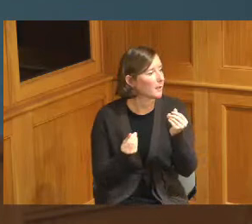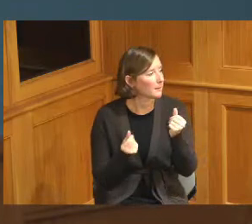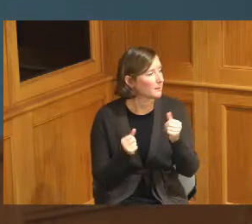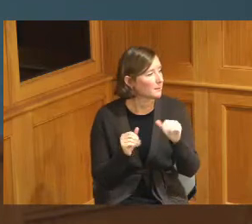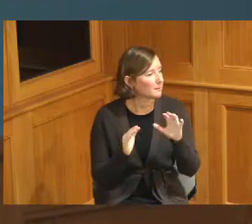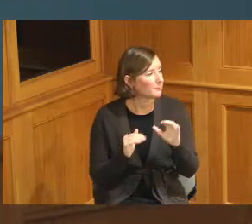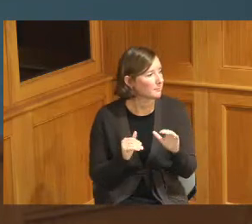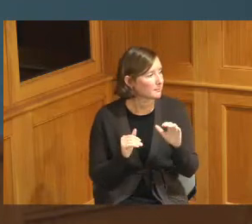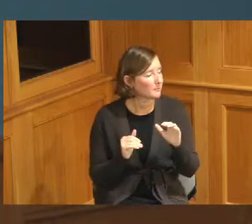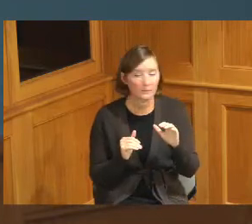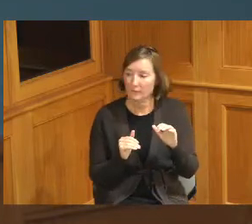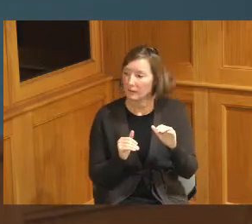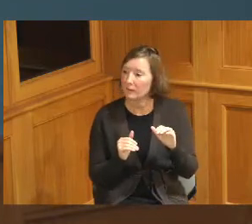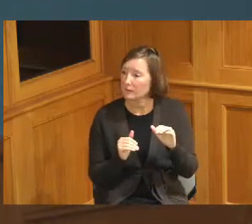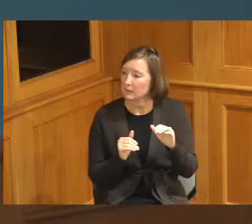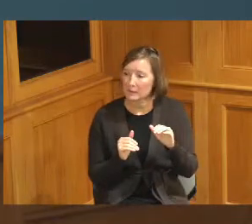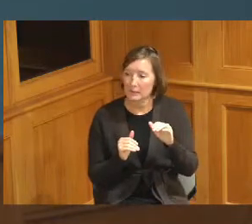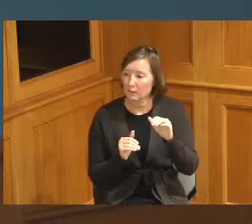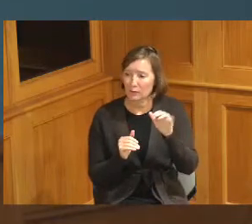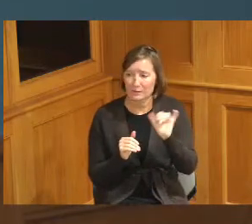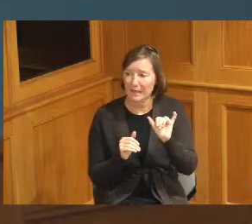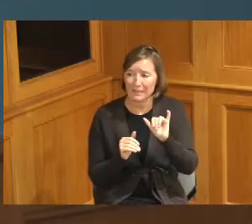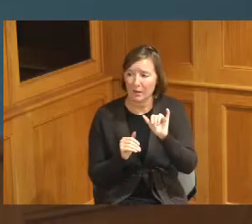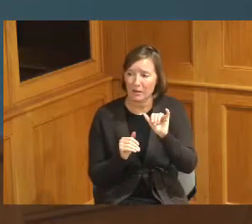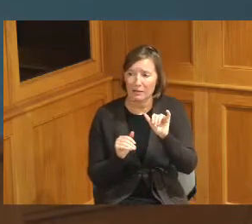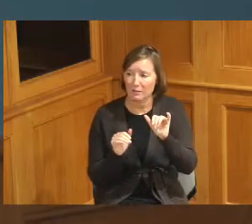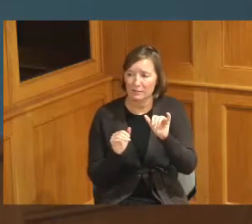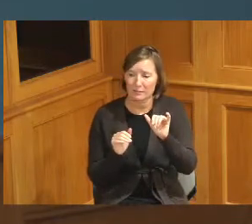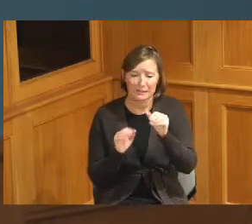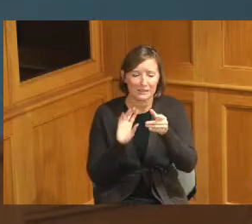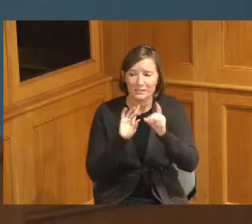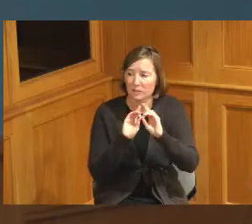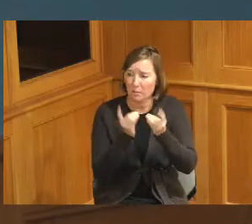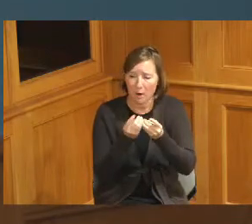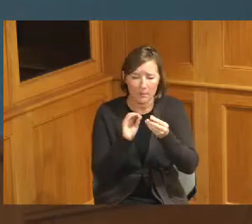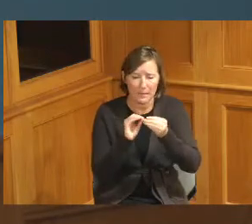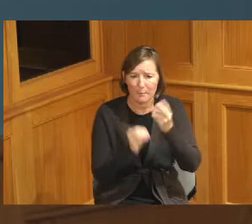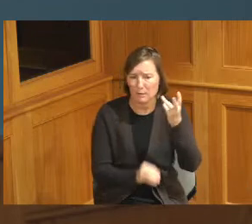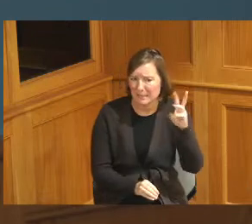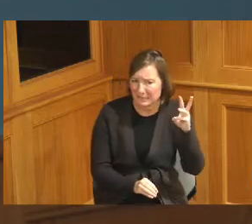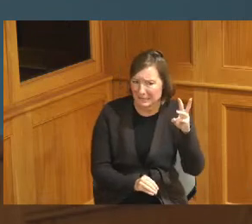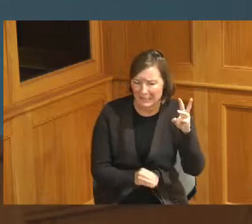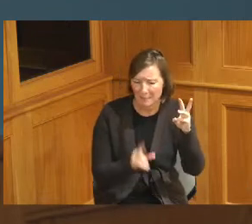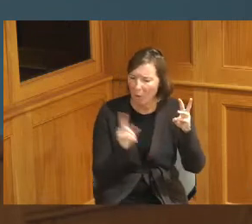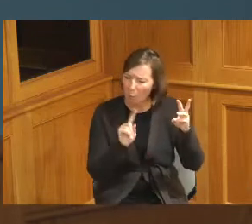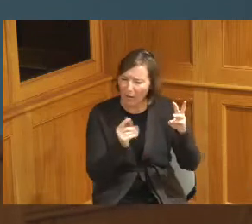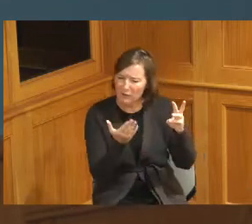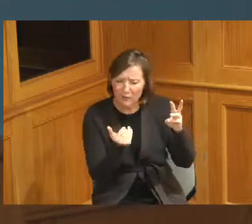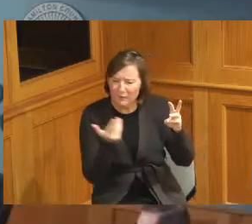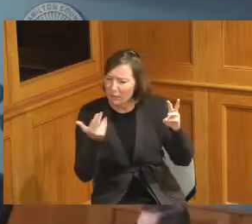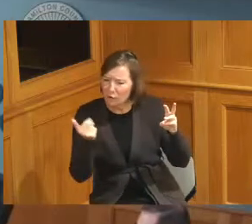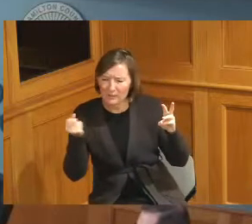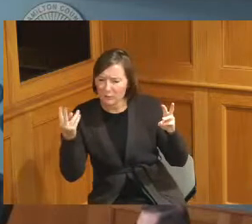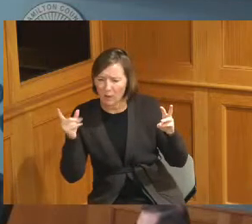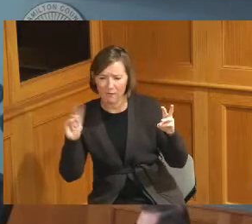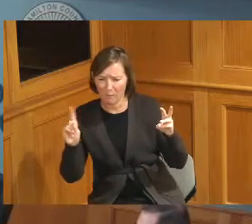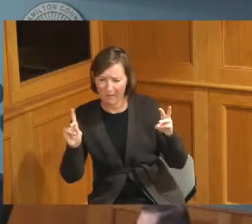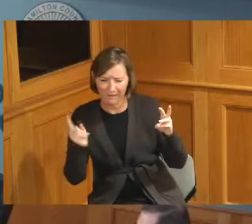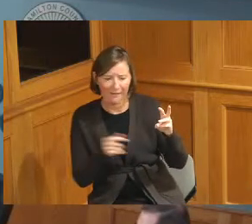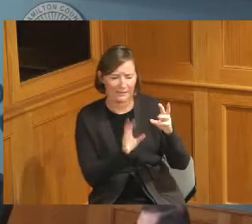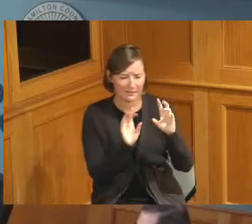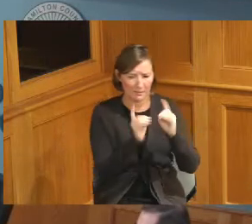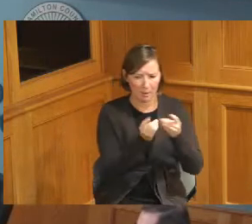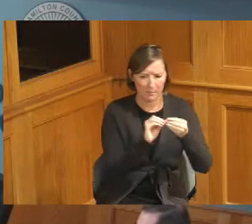Okay. What's Department 16? We have a 15, a 13, a 12? Now